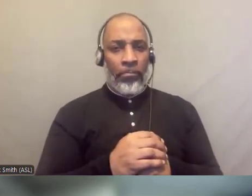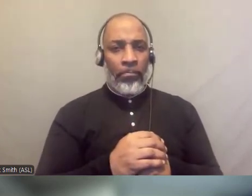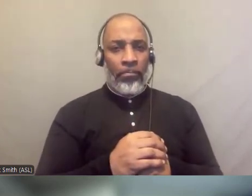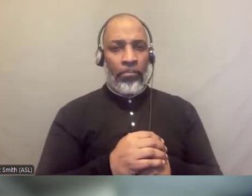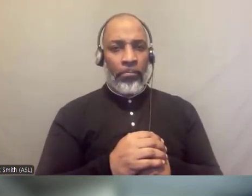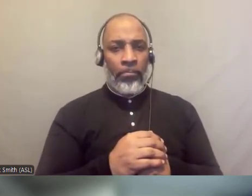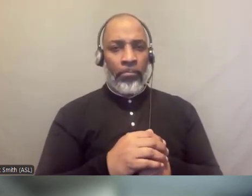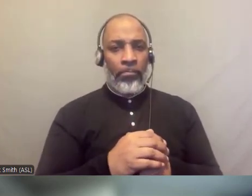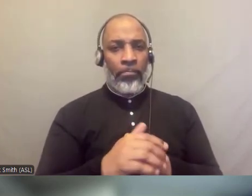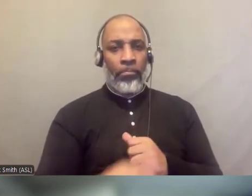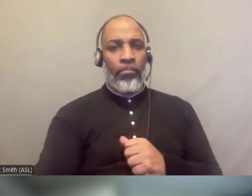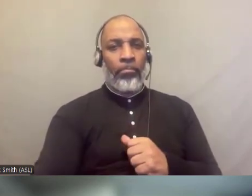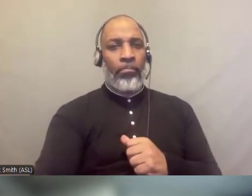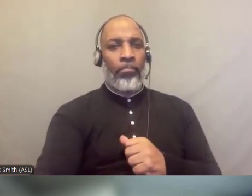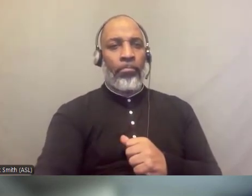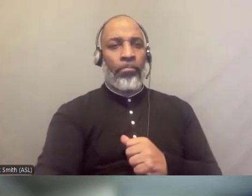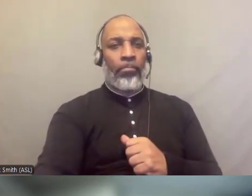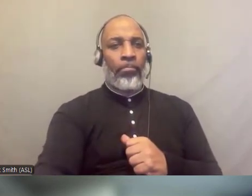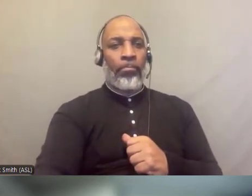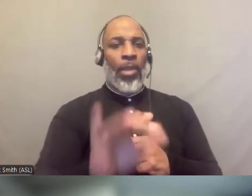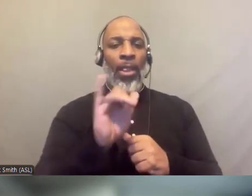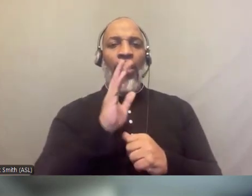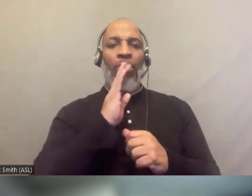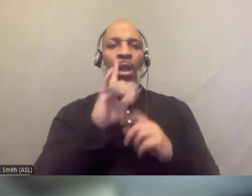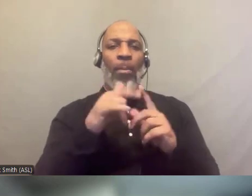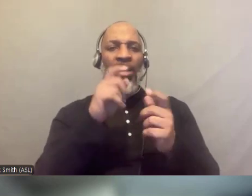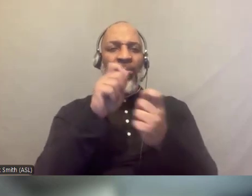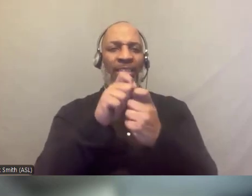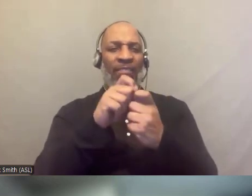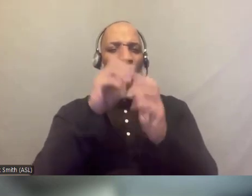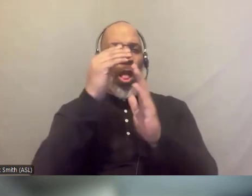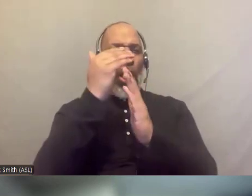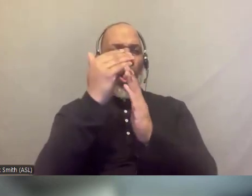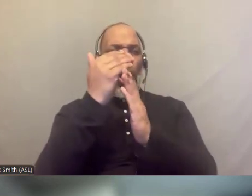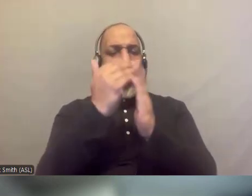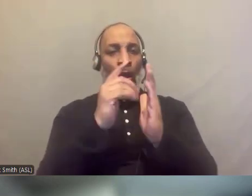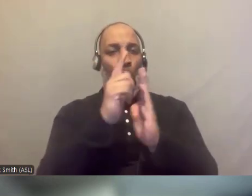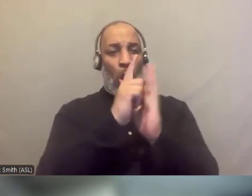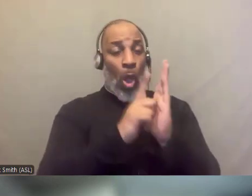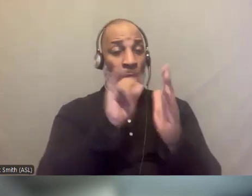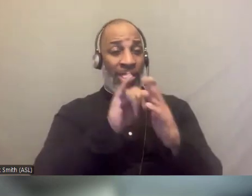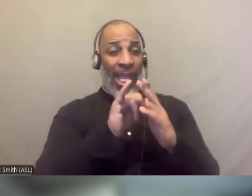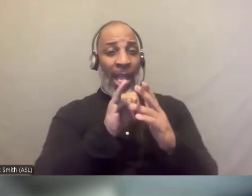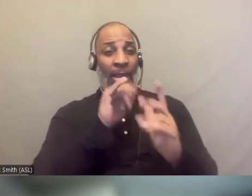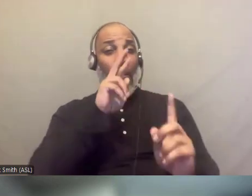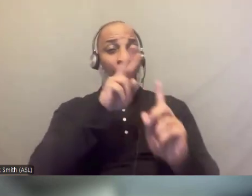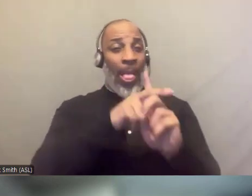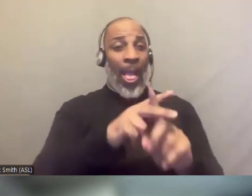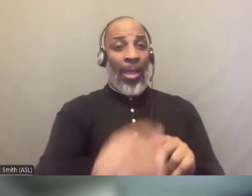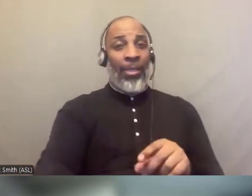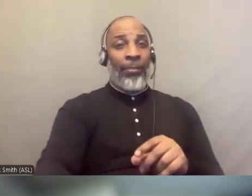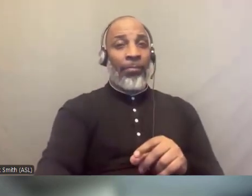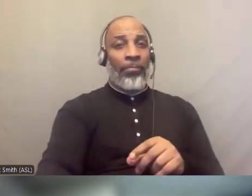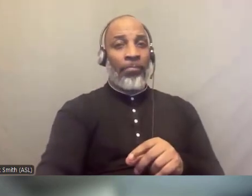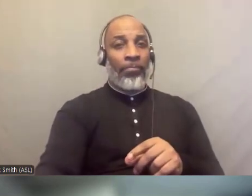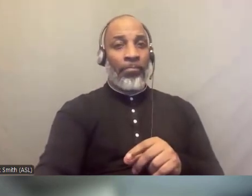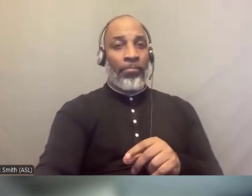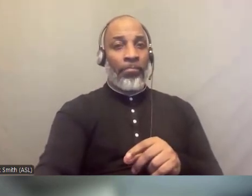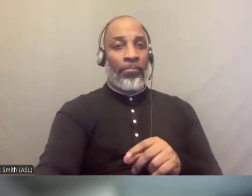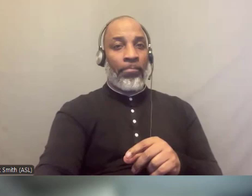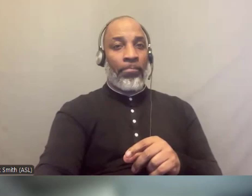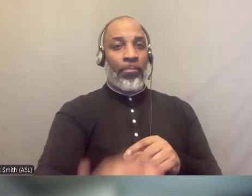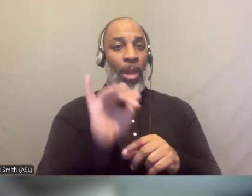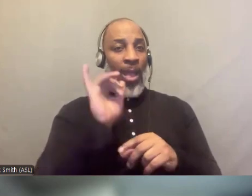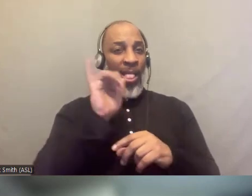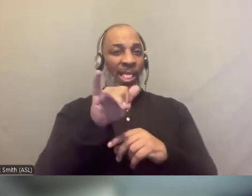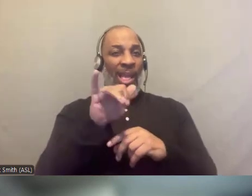Let's talk about specific laws that apply. The Americans with Disabilities Act was enacted in 1991